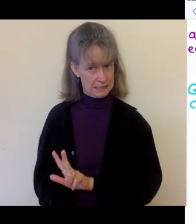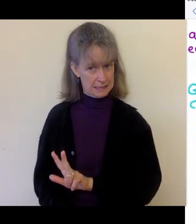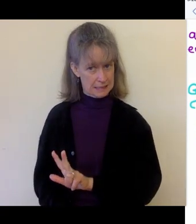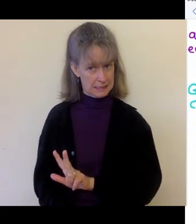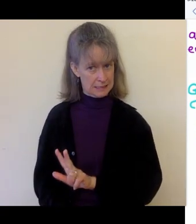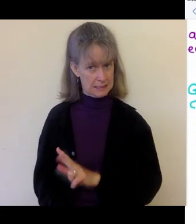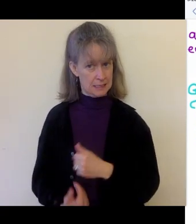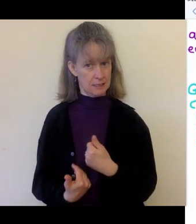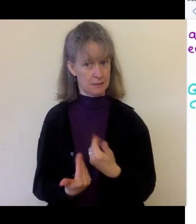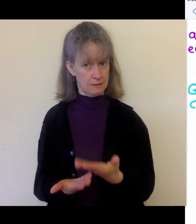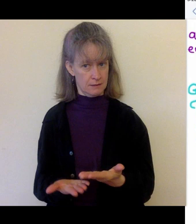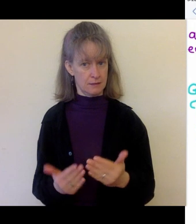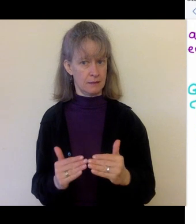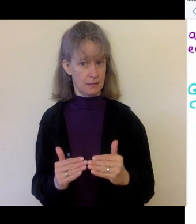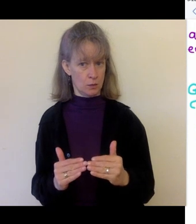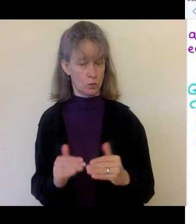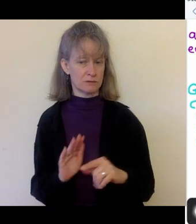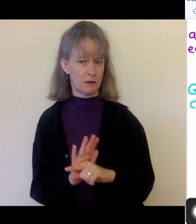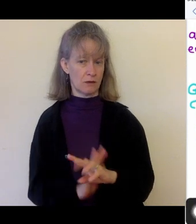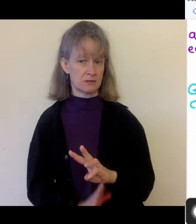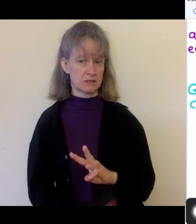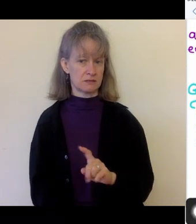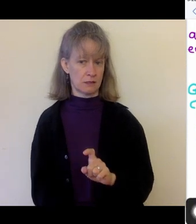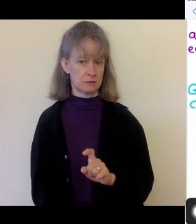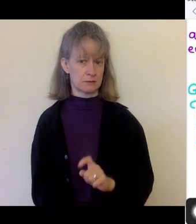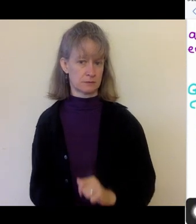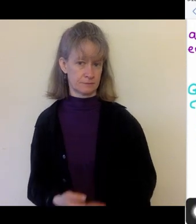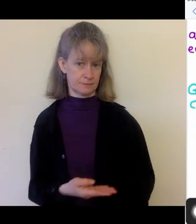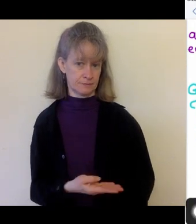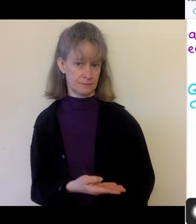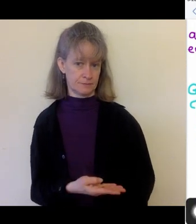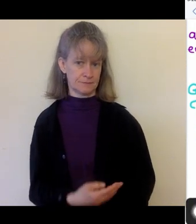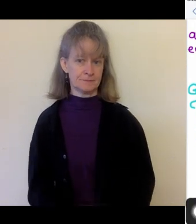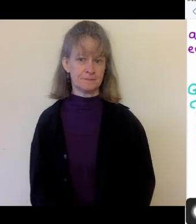us negative 6x.